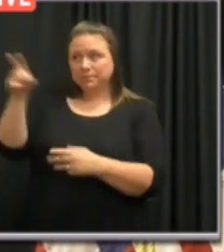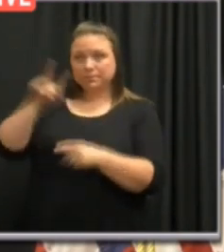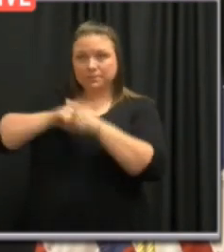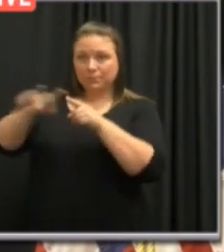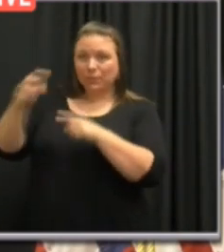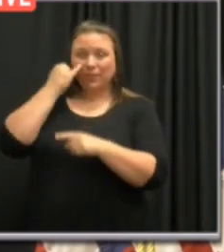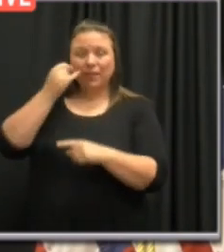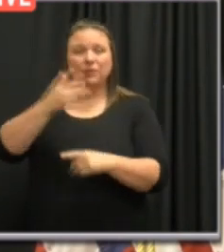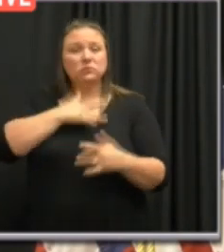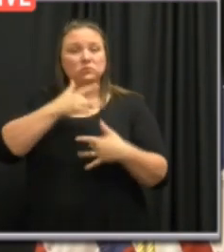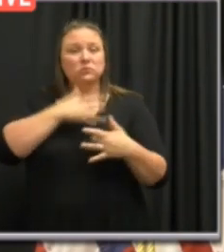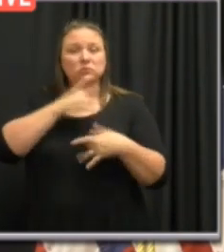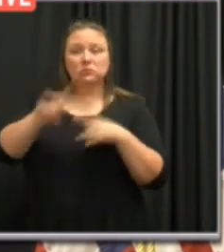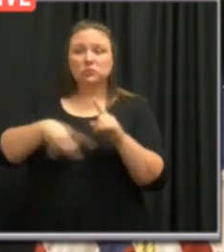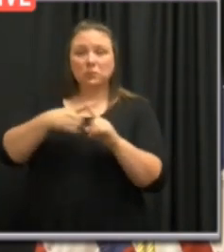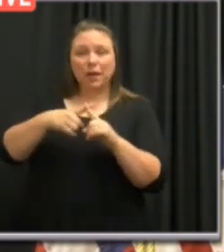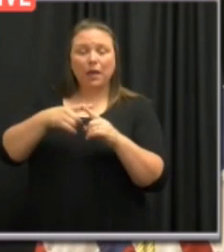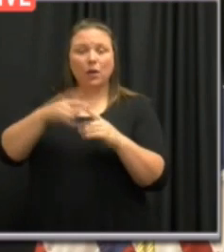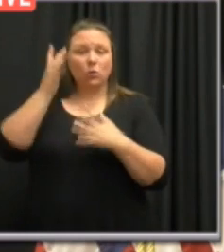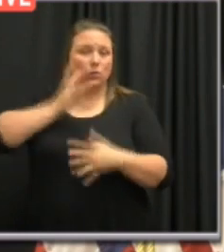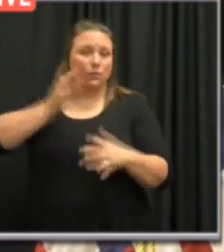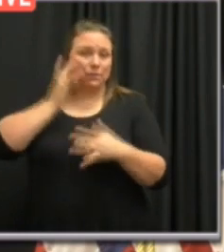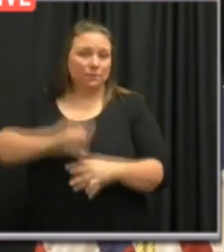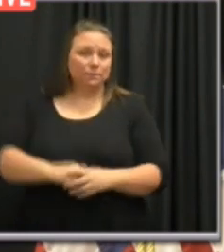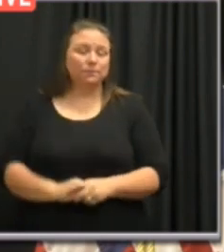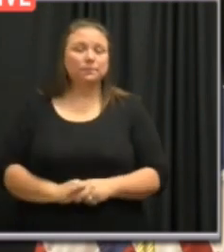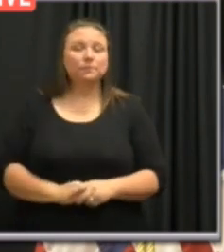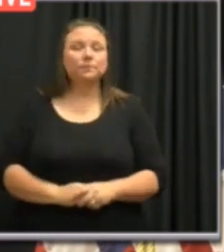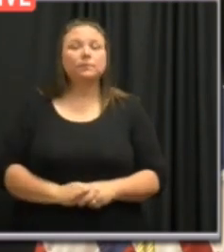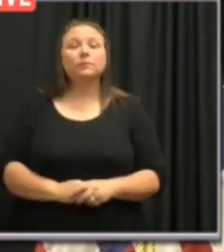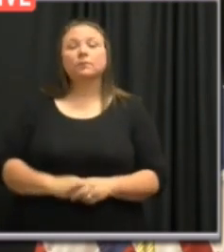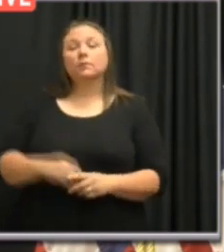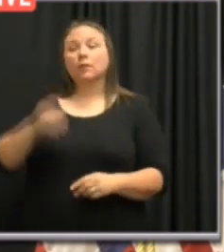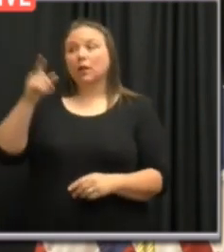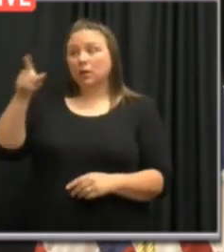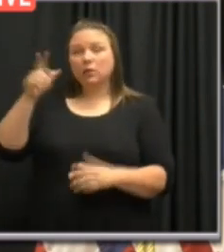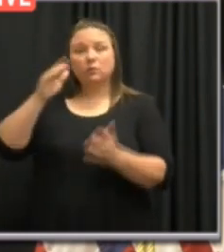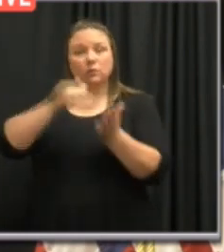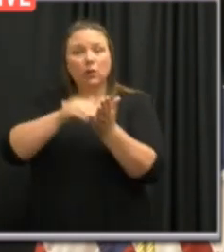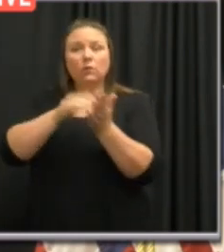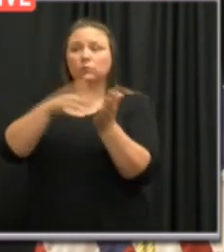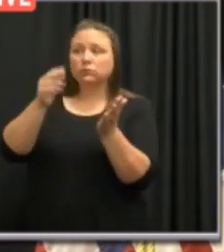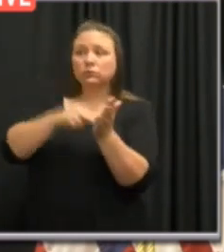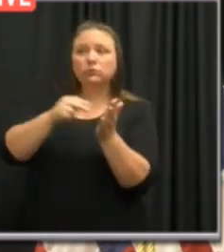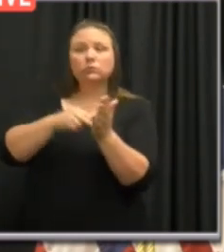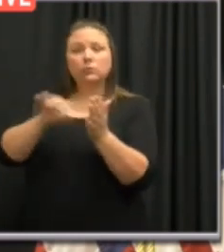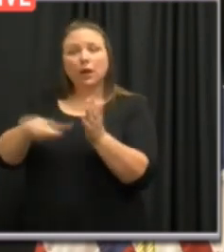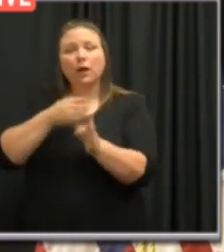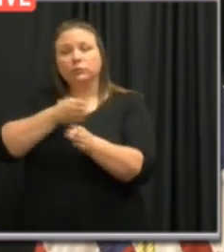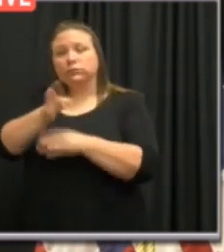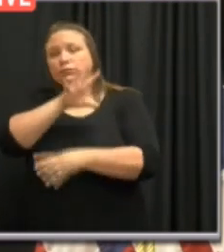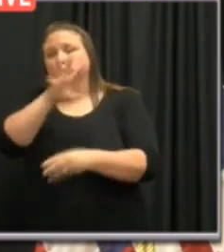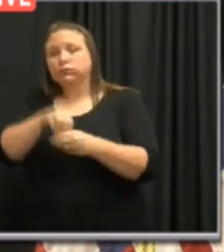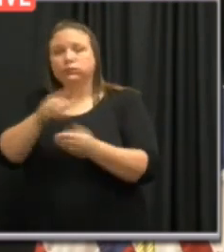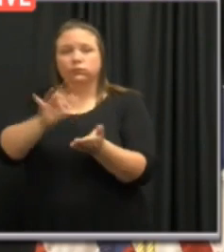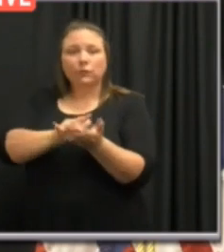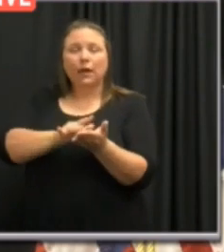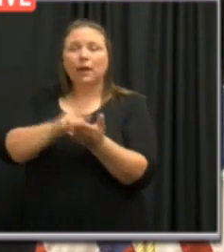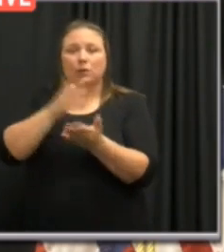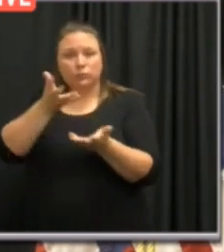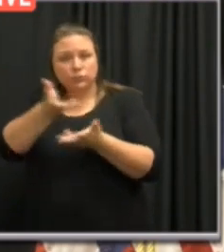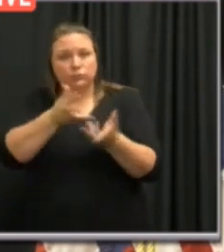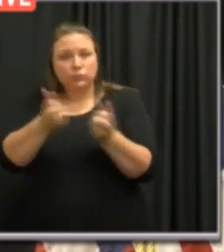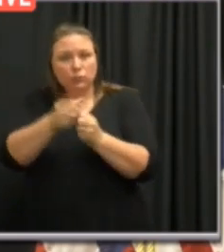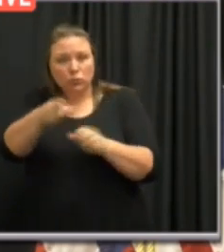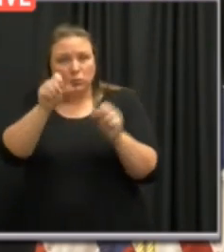615-862-7777 if you have any questions or concerns about this virus. Our medical personnel are standing by and are happy to speak with you. Now,